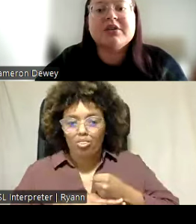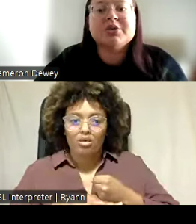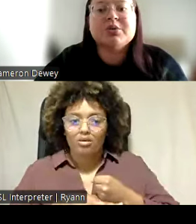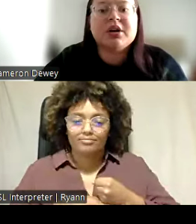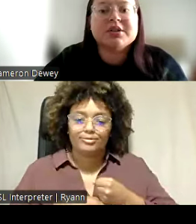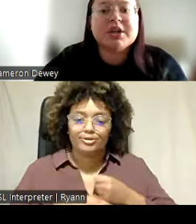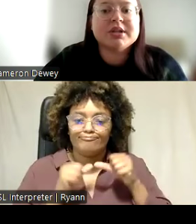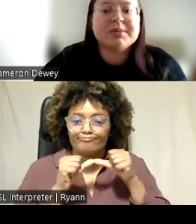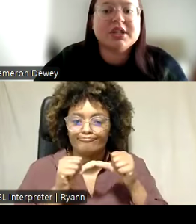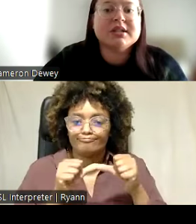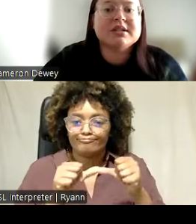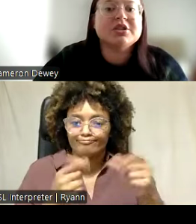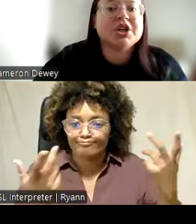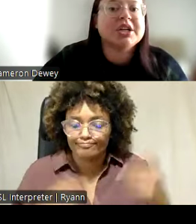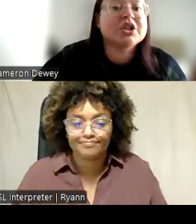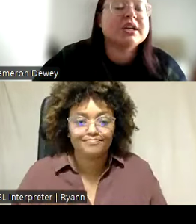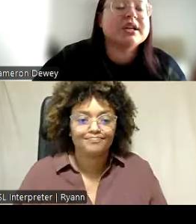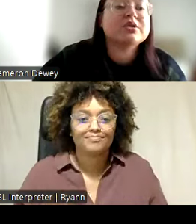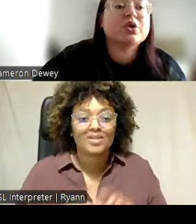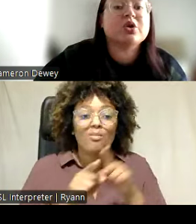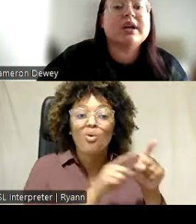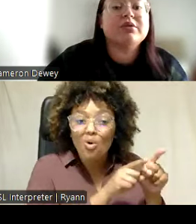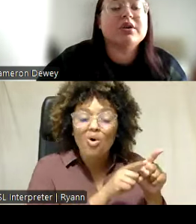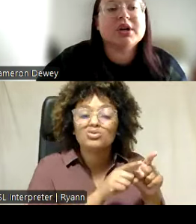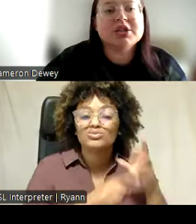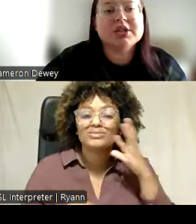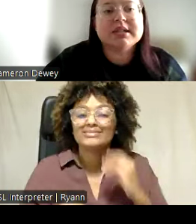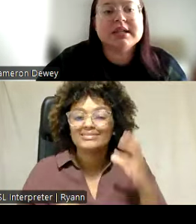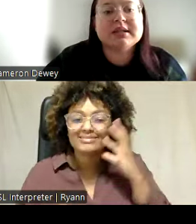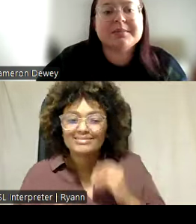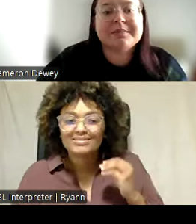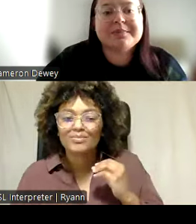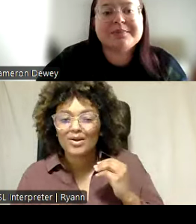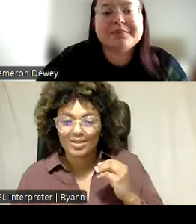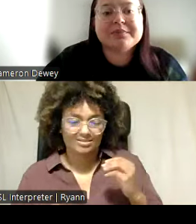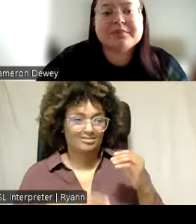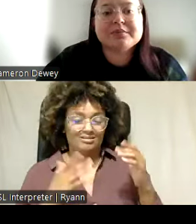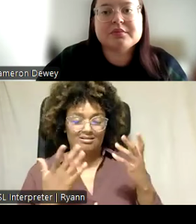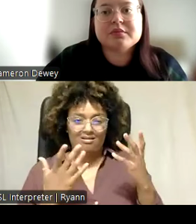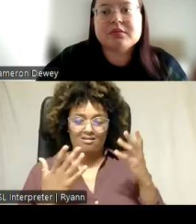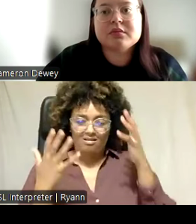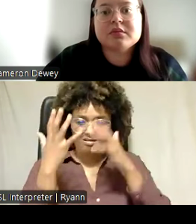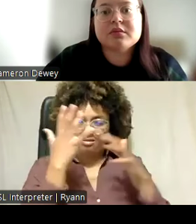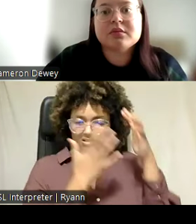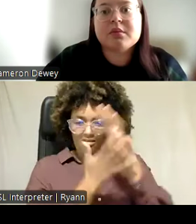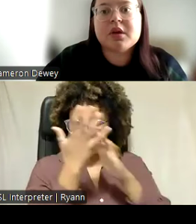the individual also experiences a change in his or her level of consciousness.